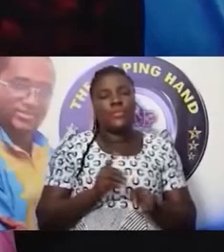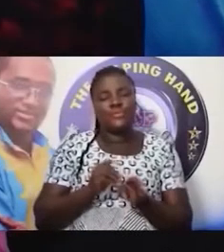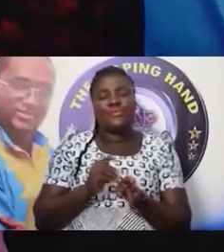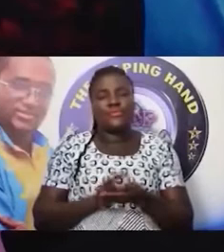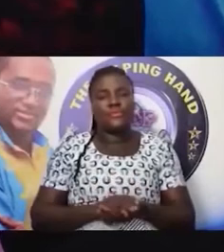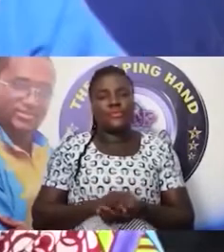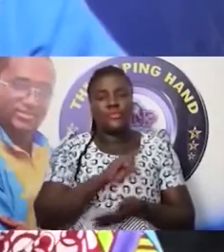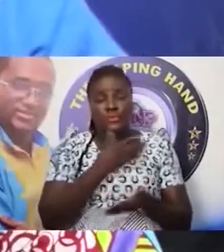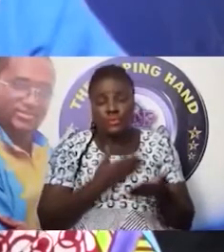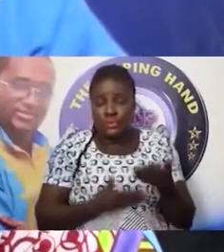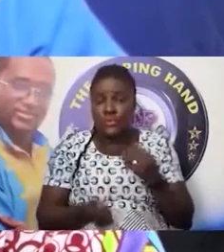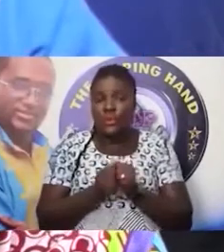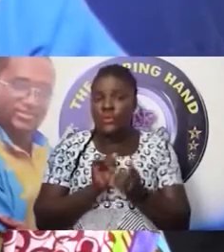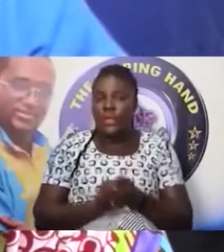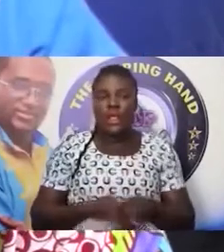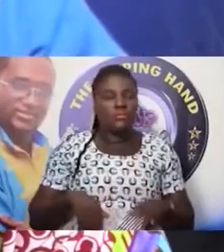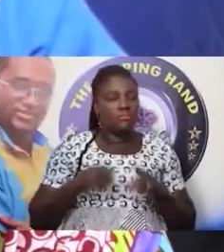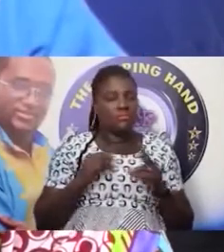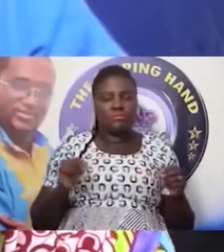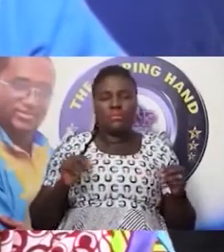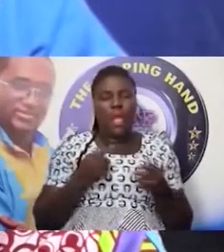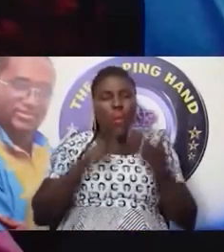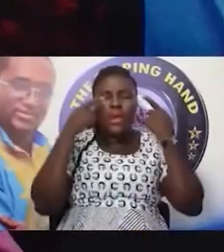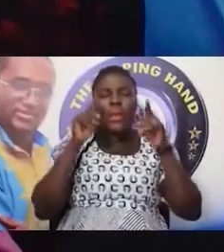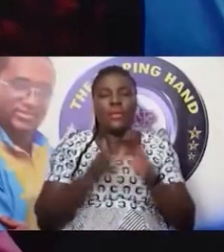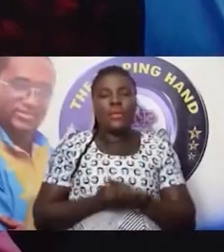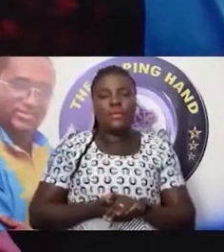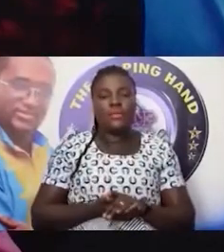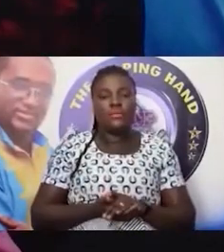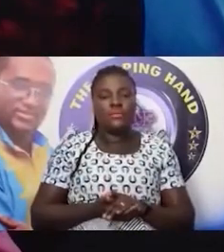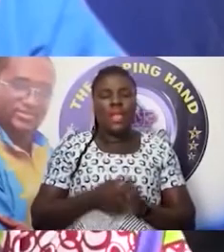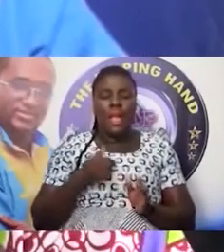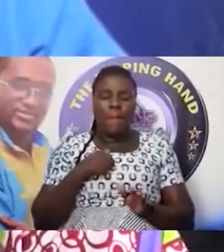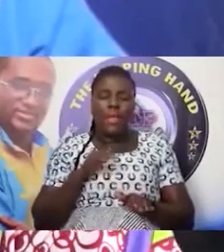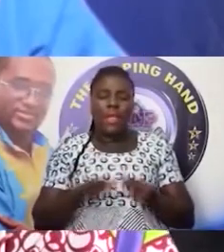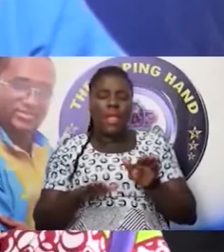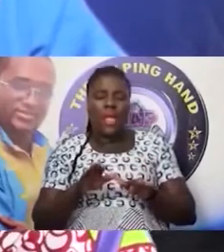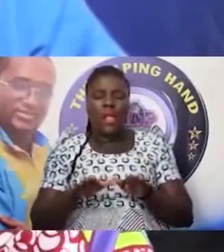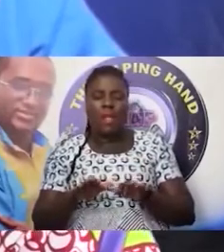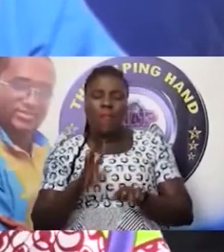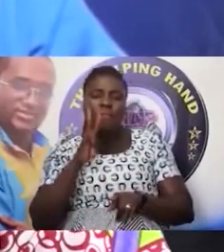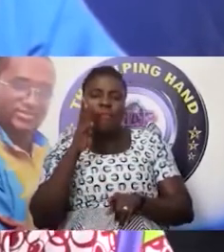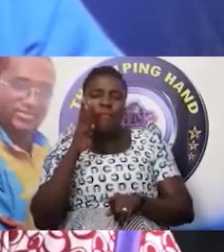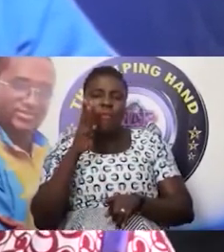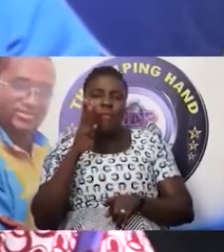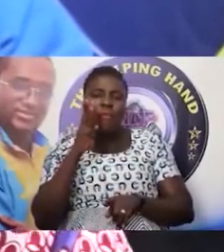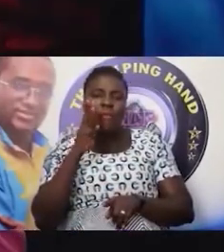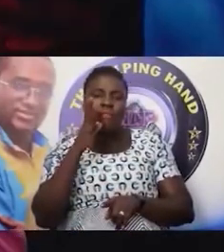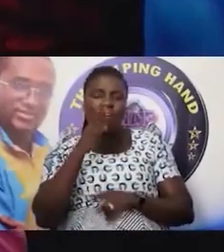So what happened? Me nanti up to 4 to 5 years. Okay. And I'm say, yari kwa efe nito